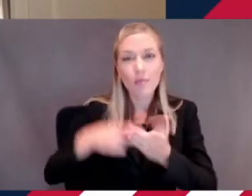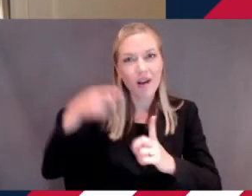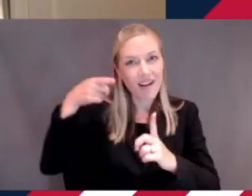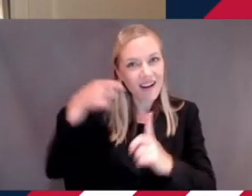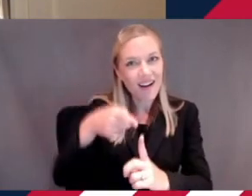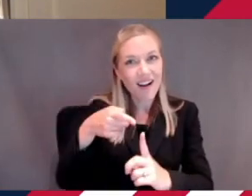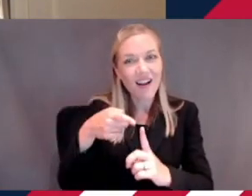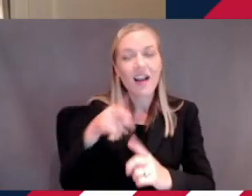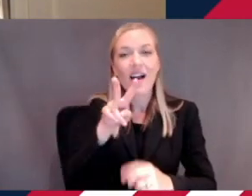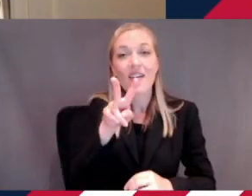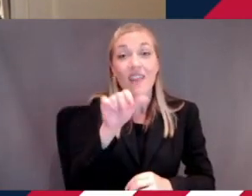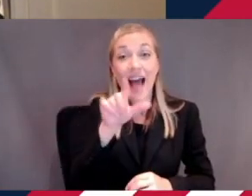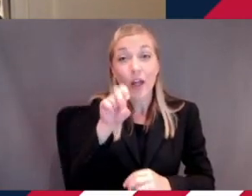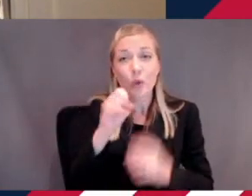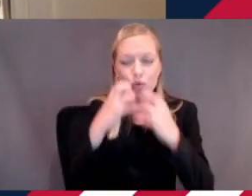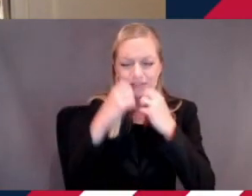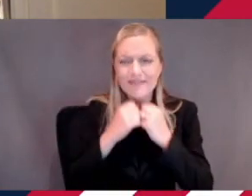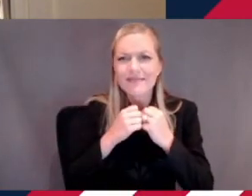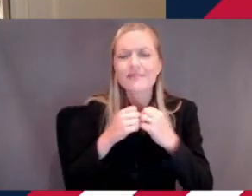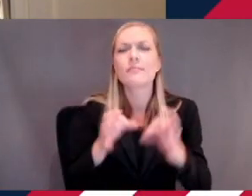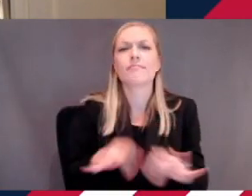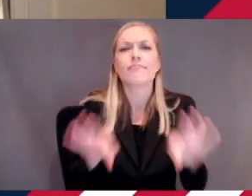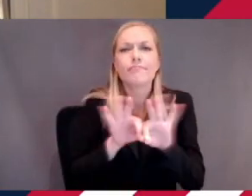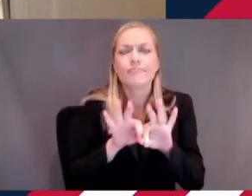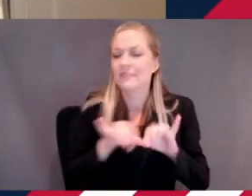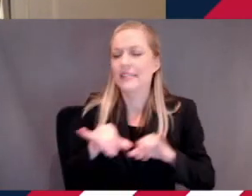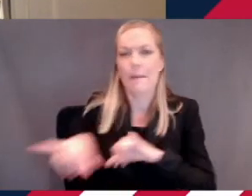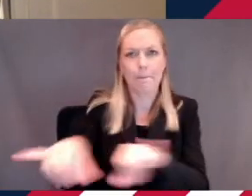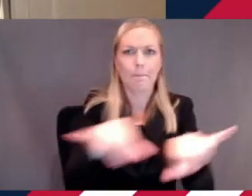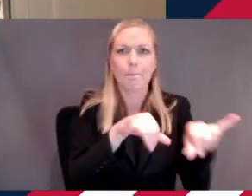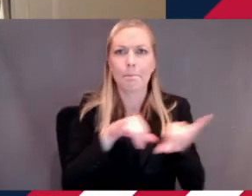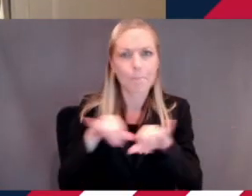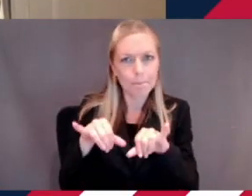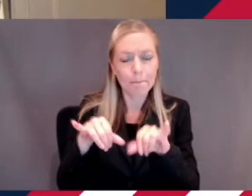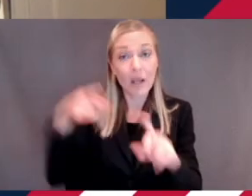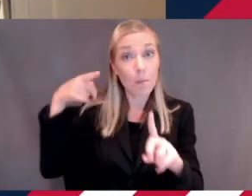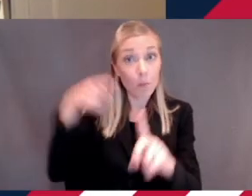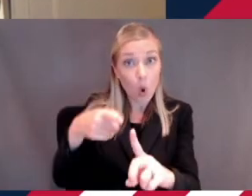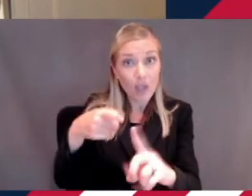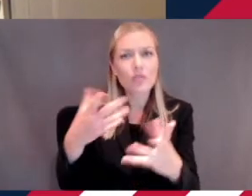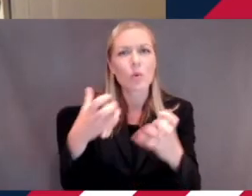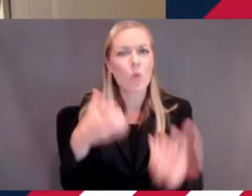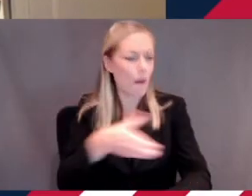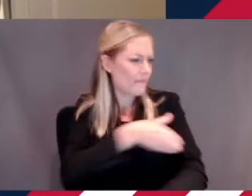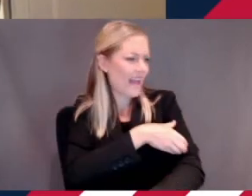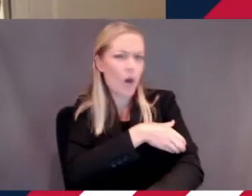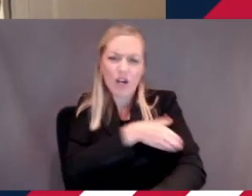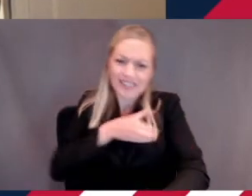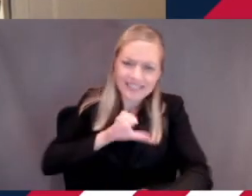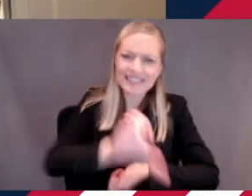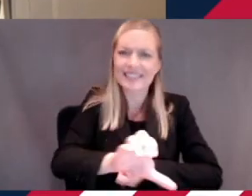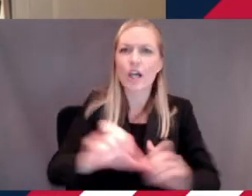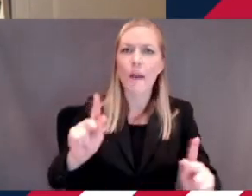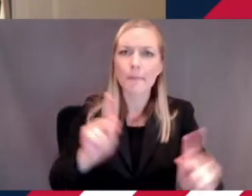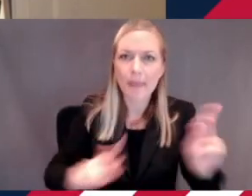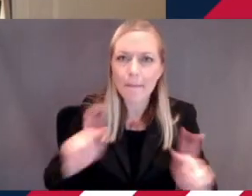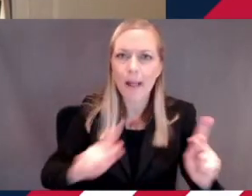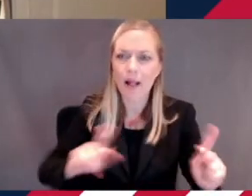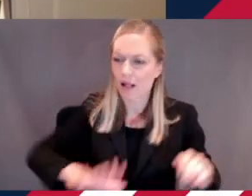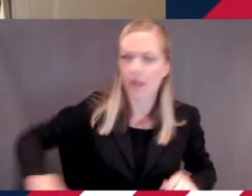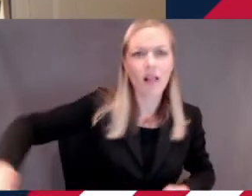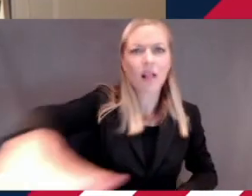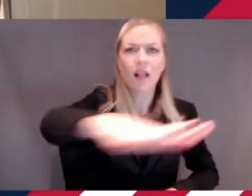for everyone. We wanted to make sure we returned power to the grassroots. We wanted to make sure that people were proud to